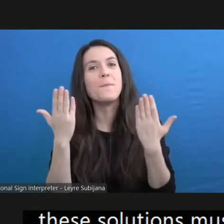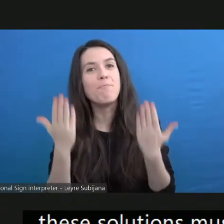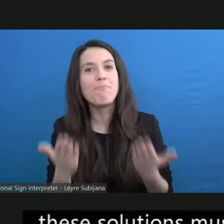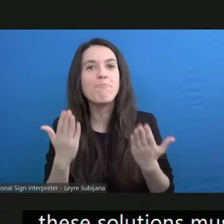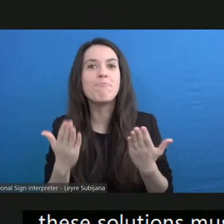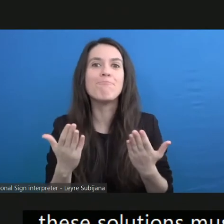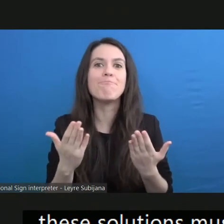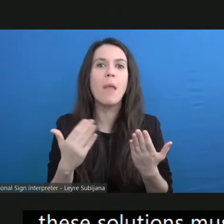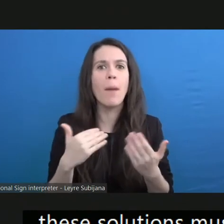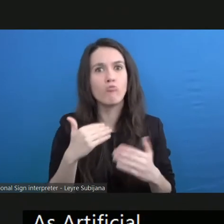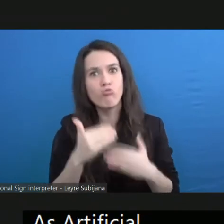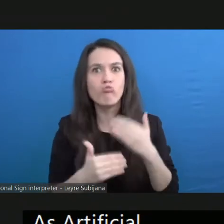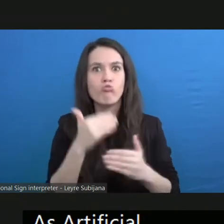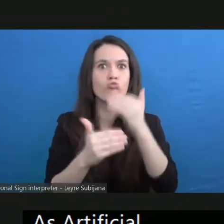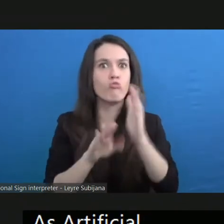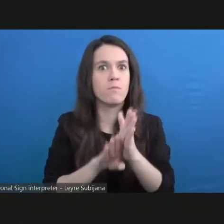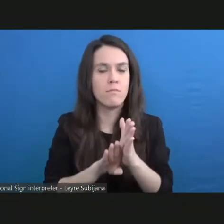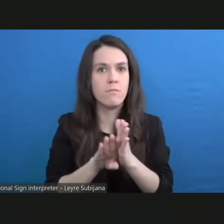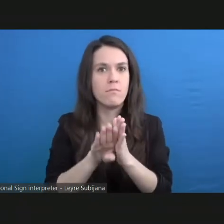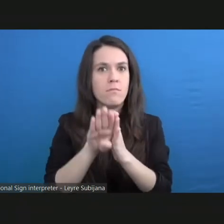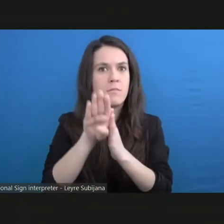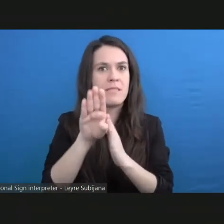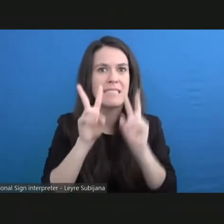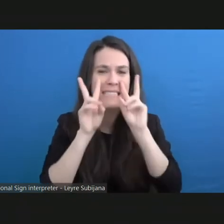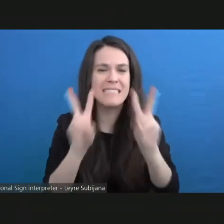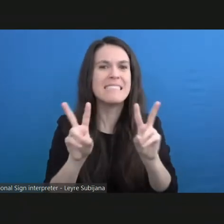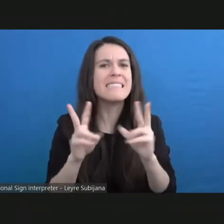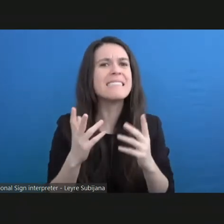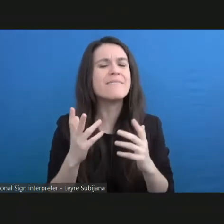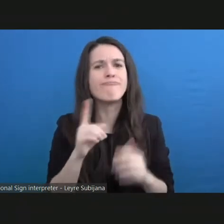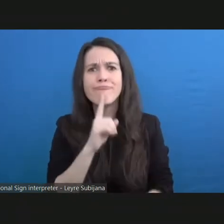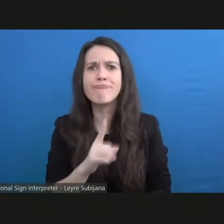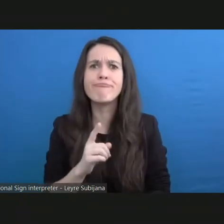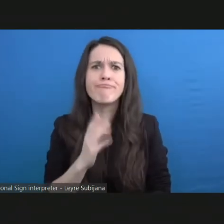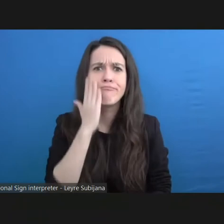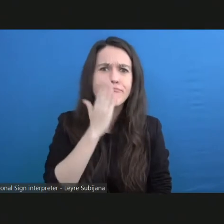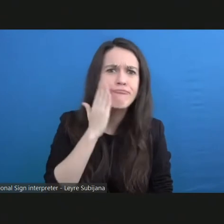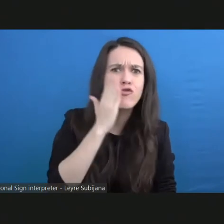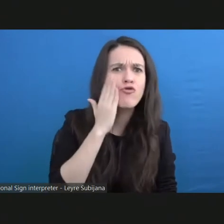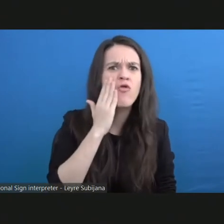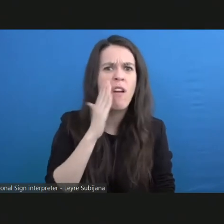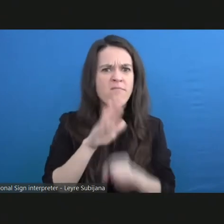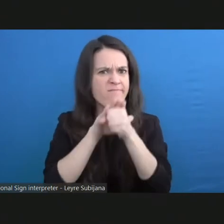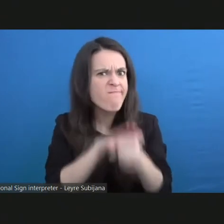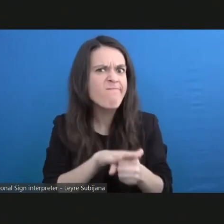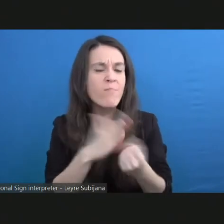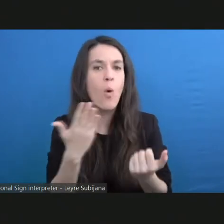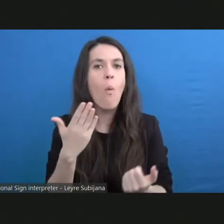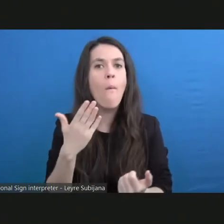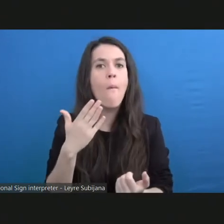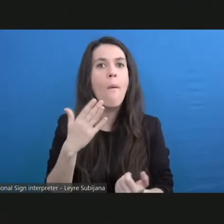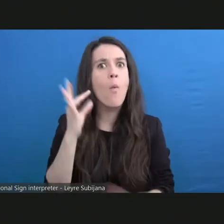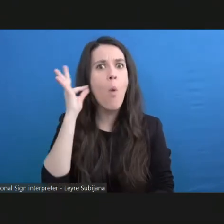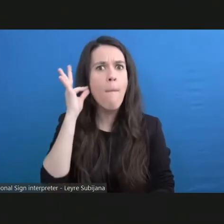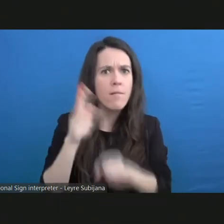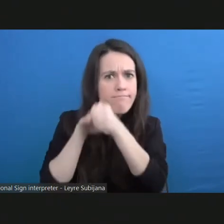pervasive, high-profile cases of racial and gender bias have emerged, as